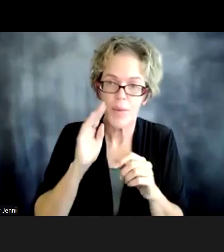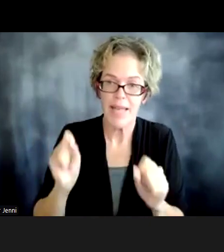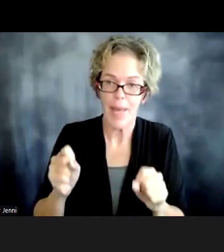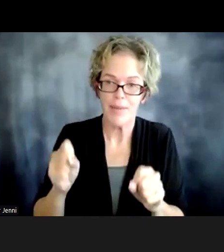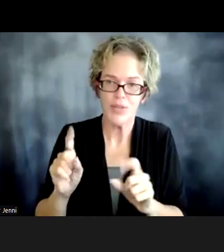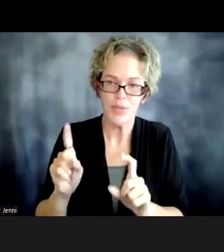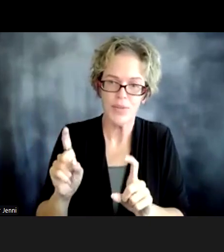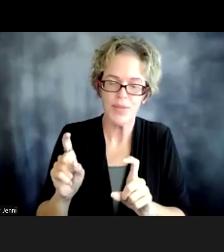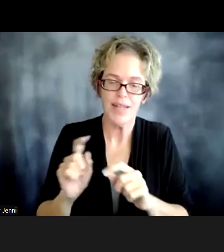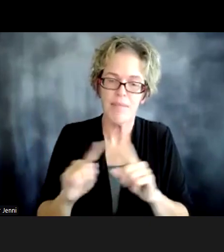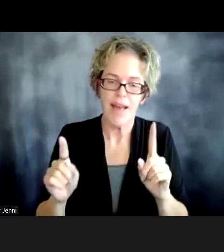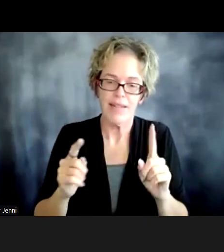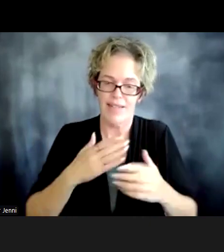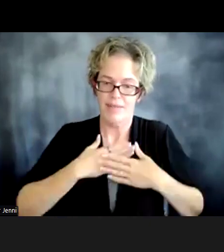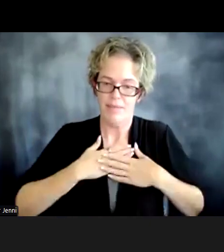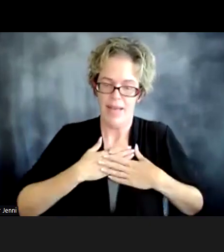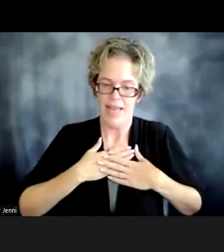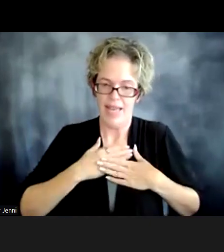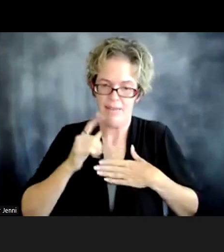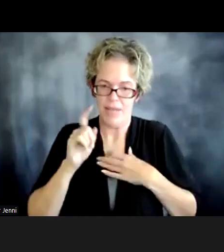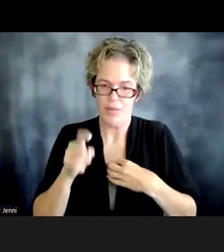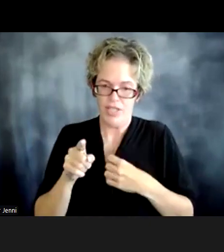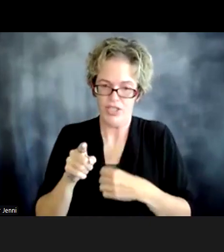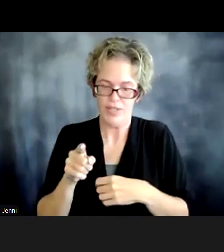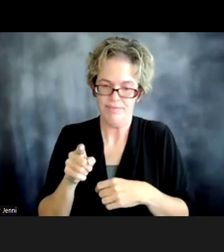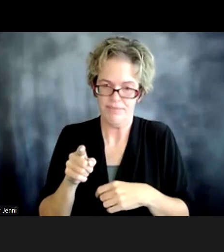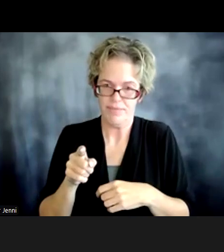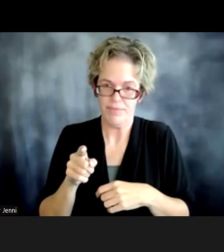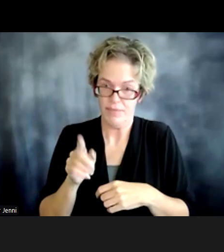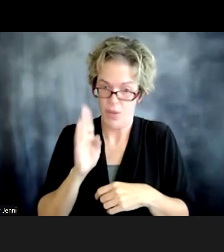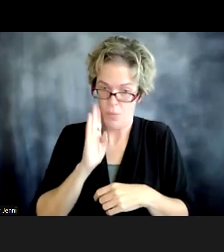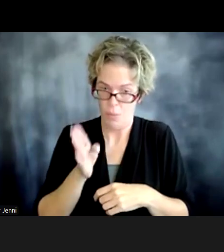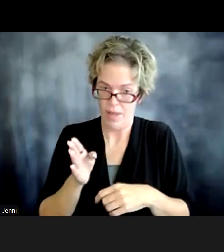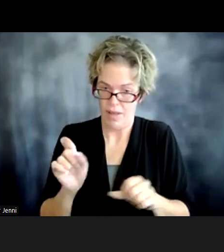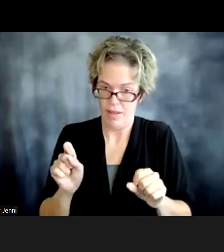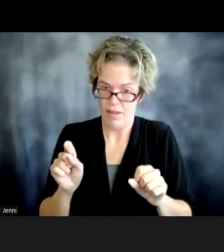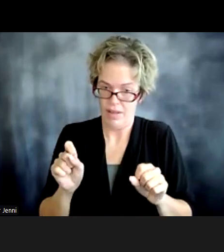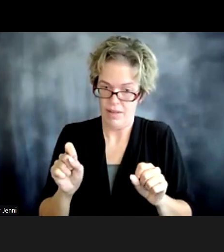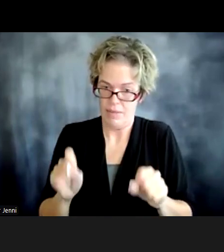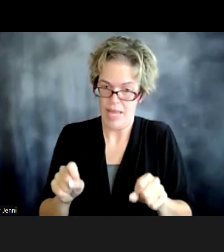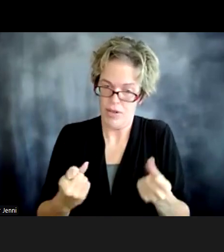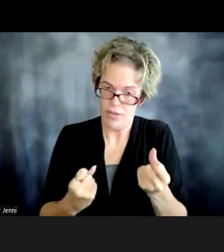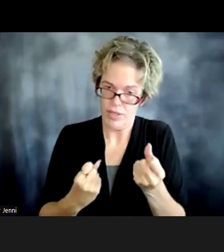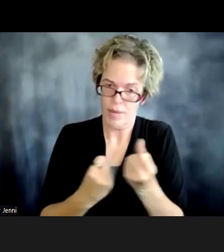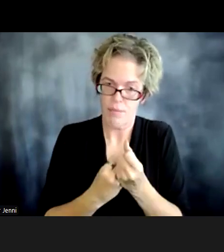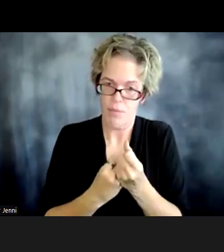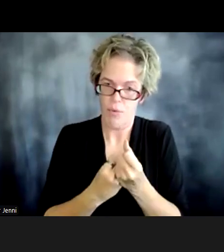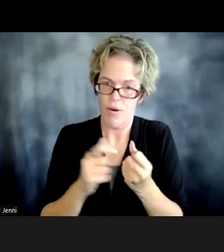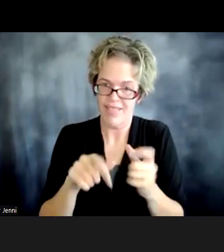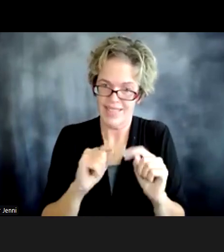part, I'm just wondering, is there going to be a way to support this team, the